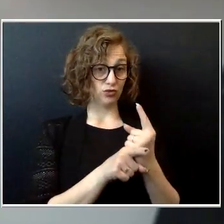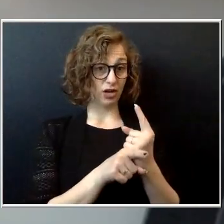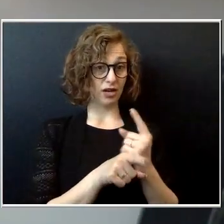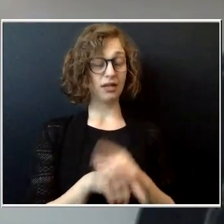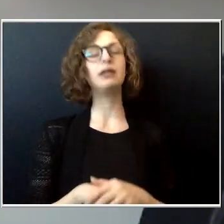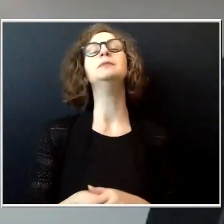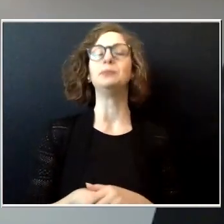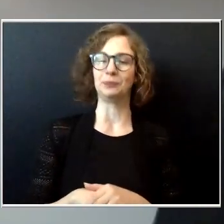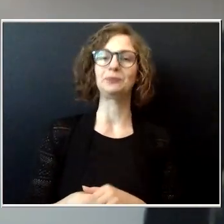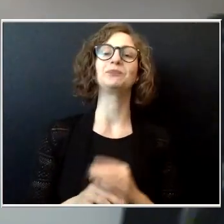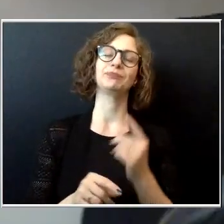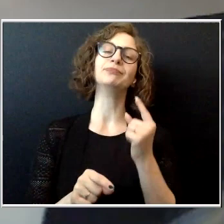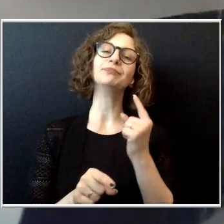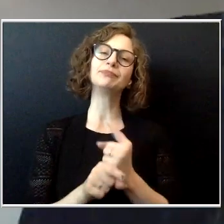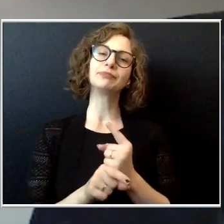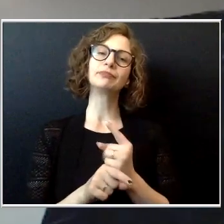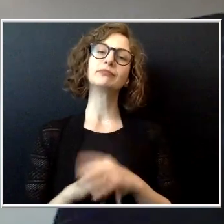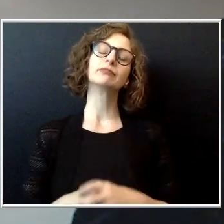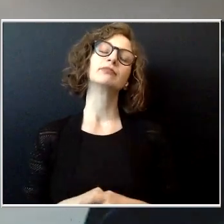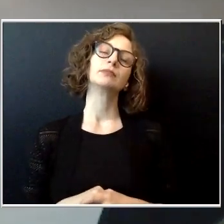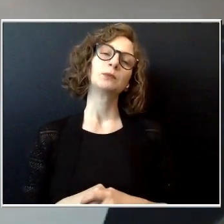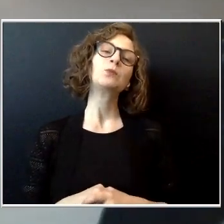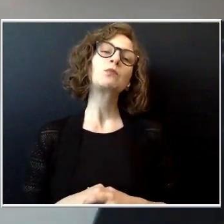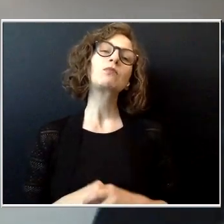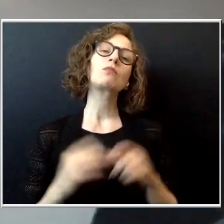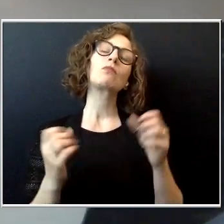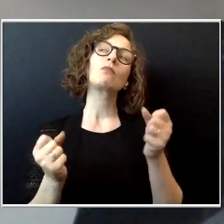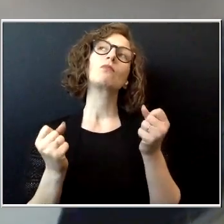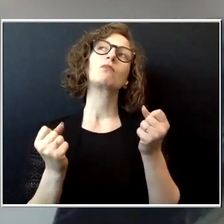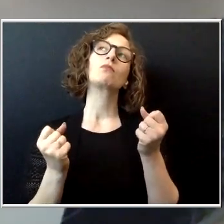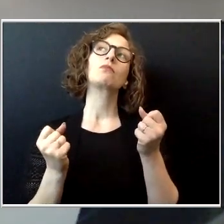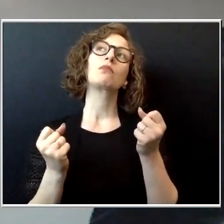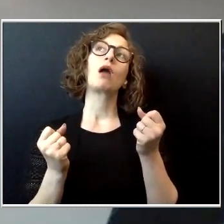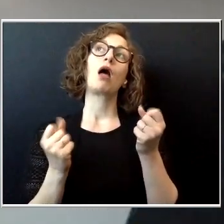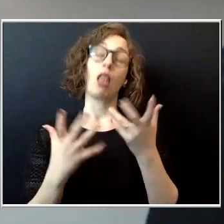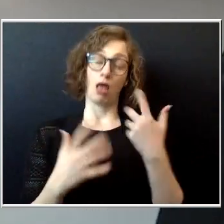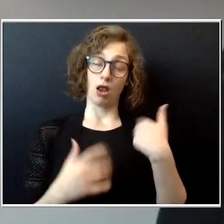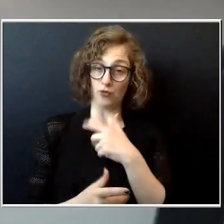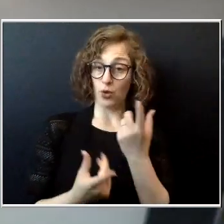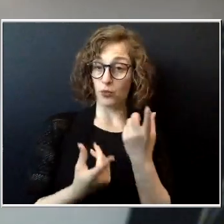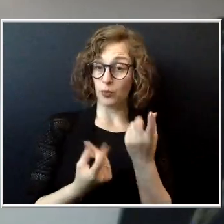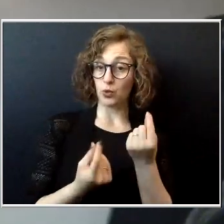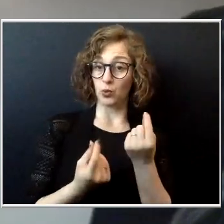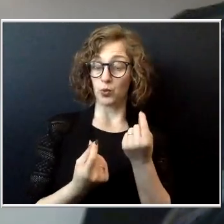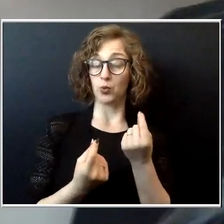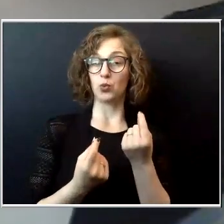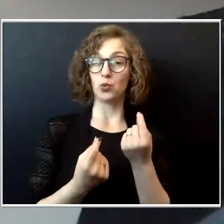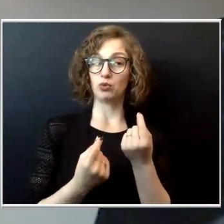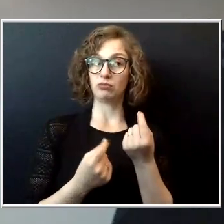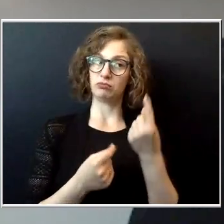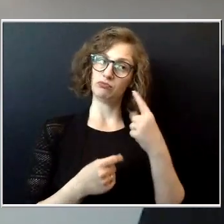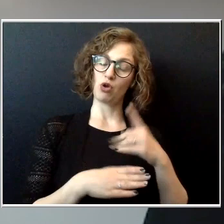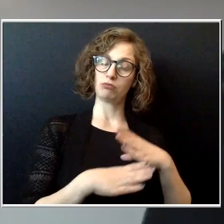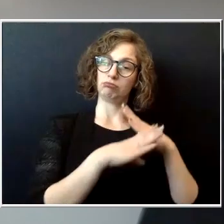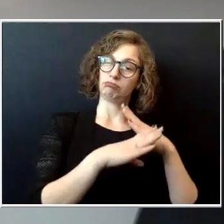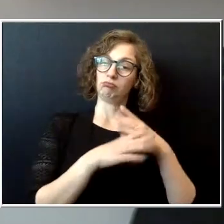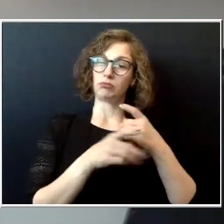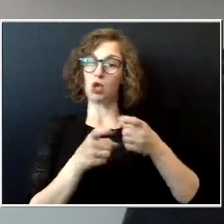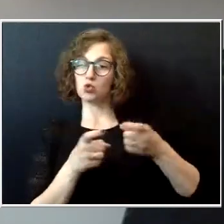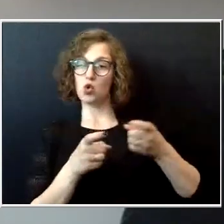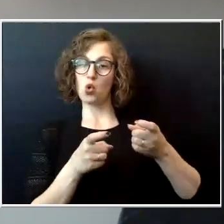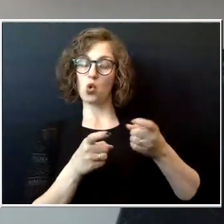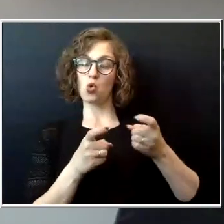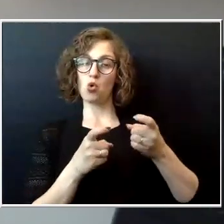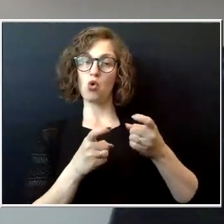That's correct. And I think a lot of what we do in cancer prevention and control is try to